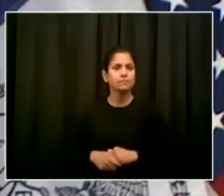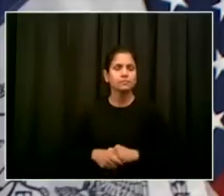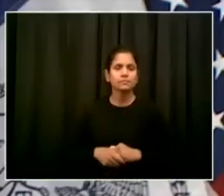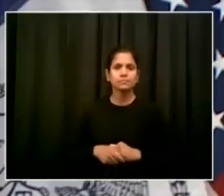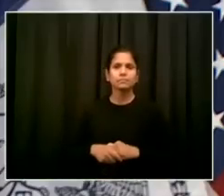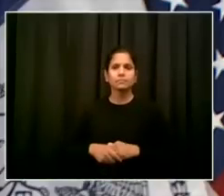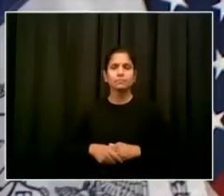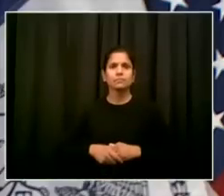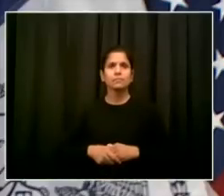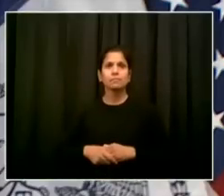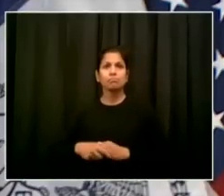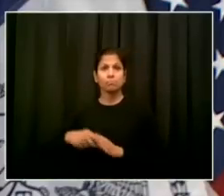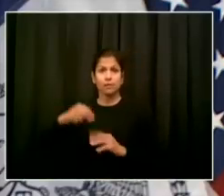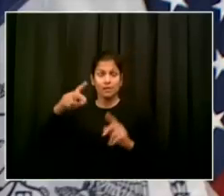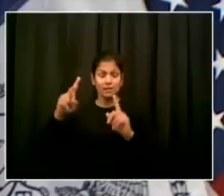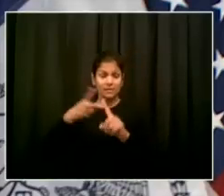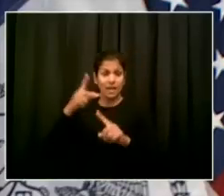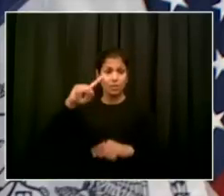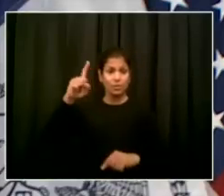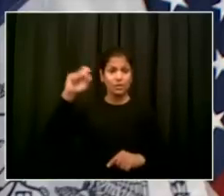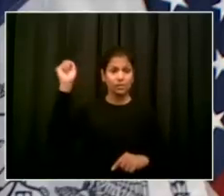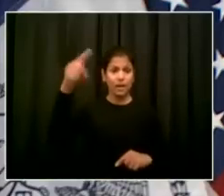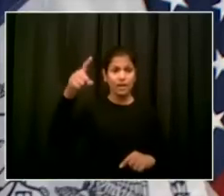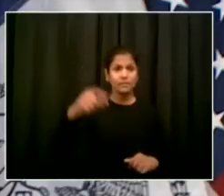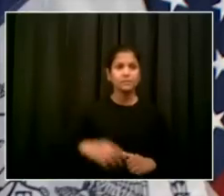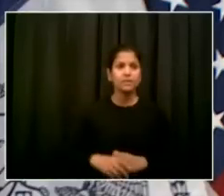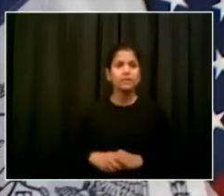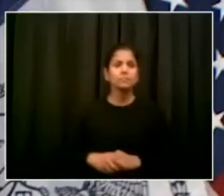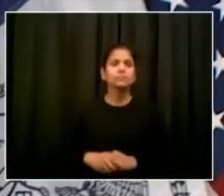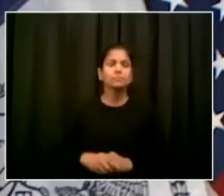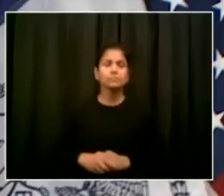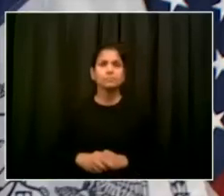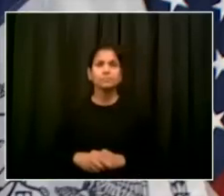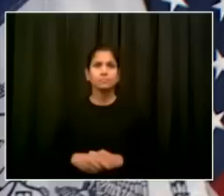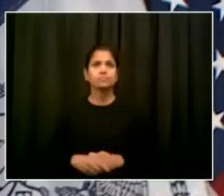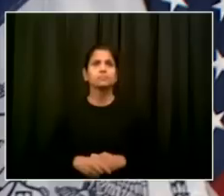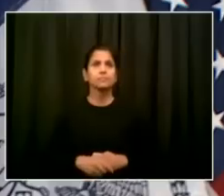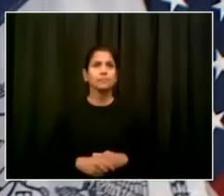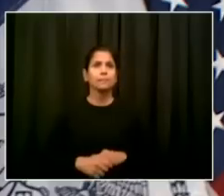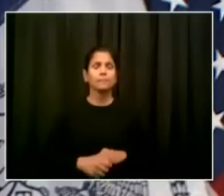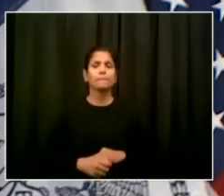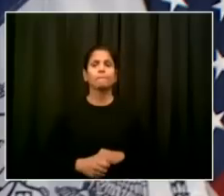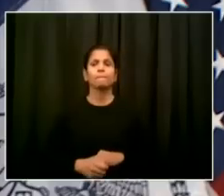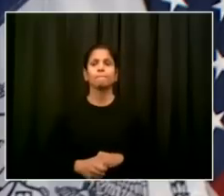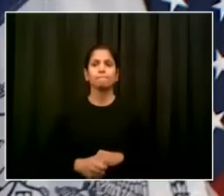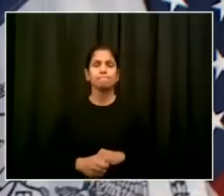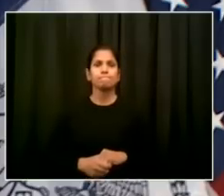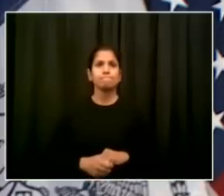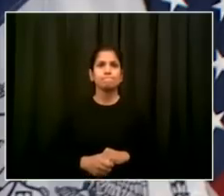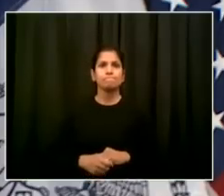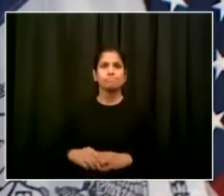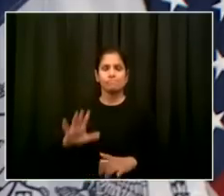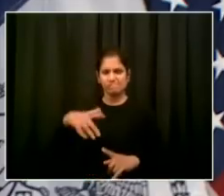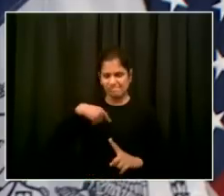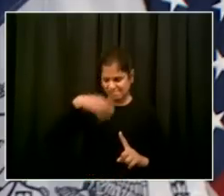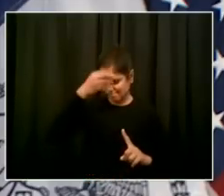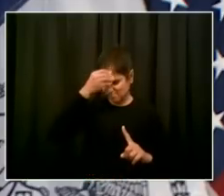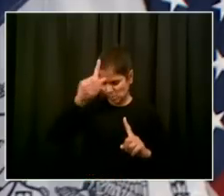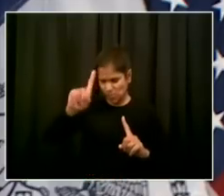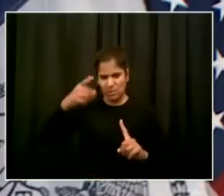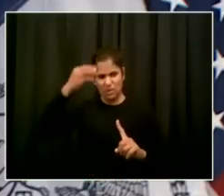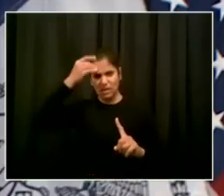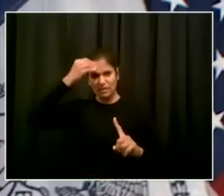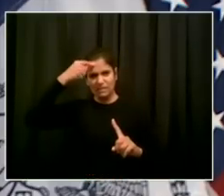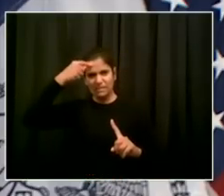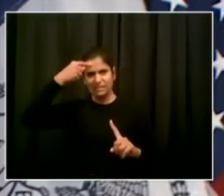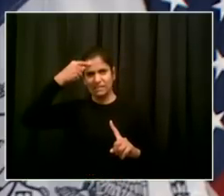Okay, great. I guess thinking about the objections to the new